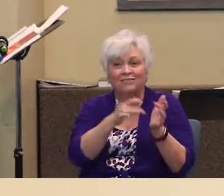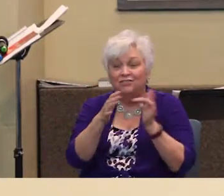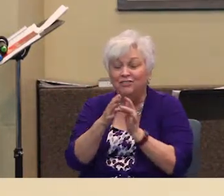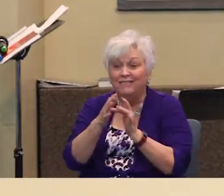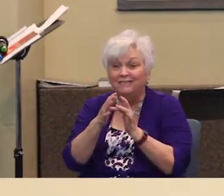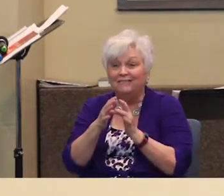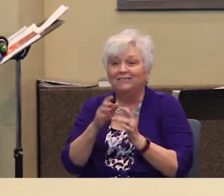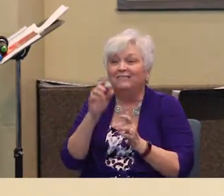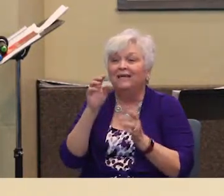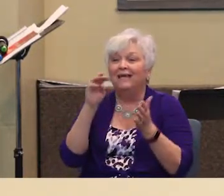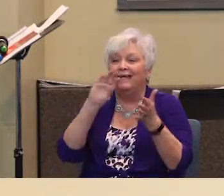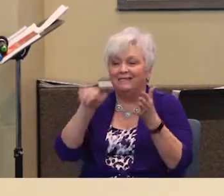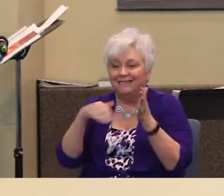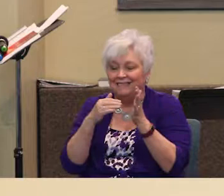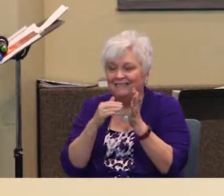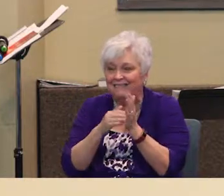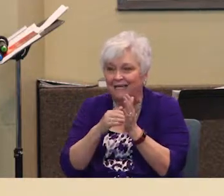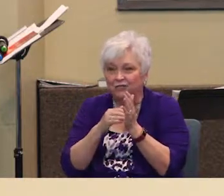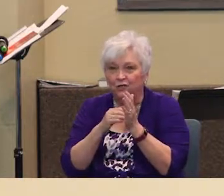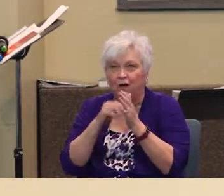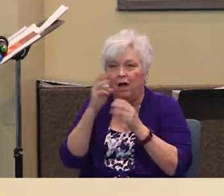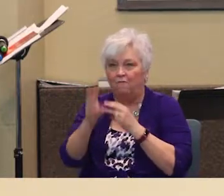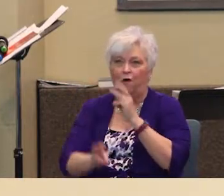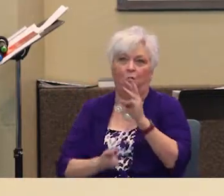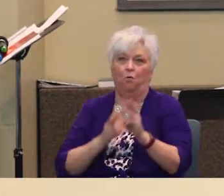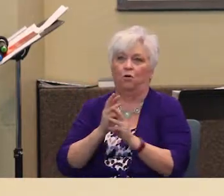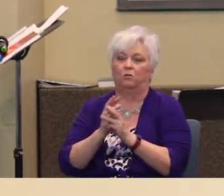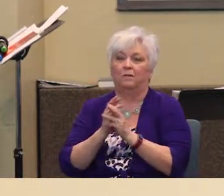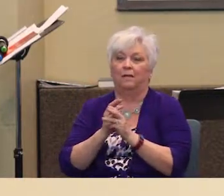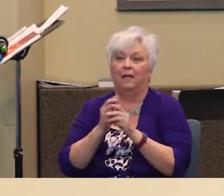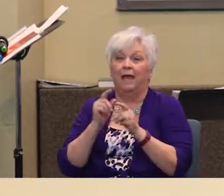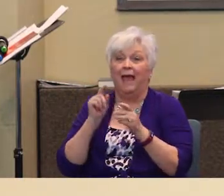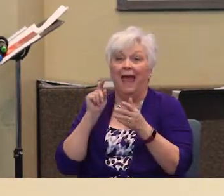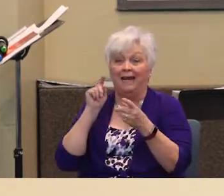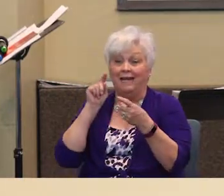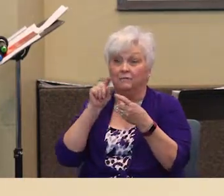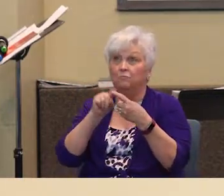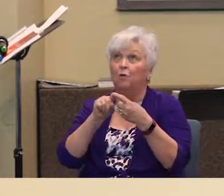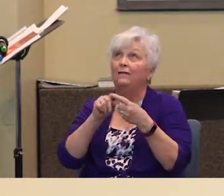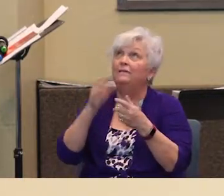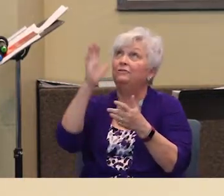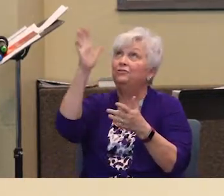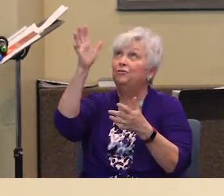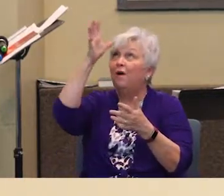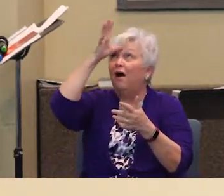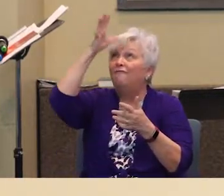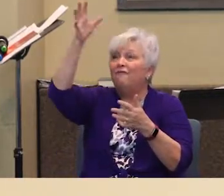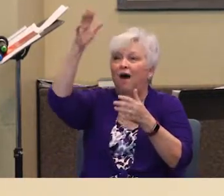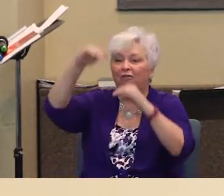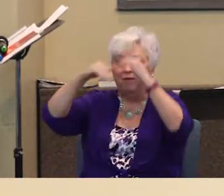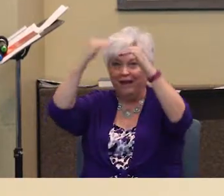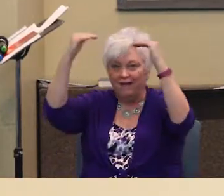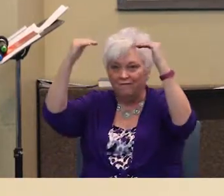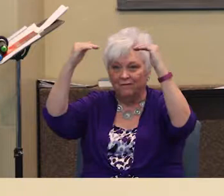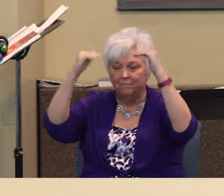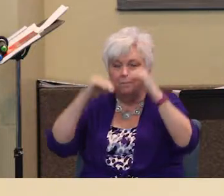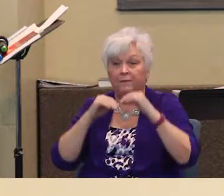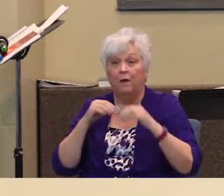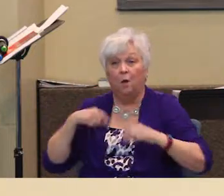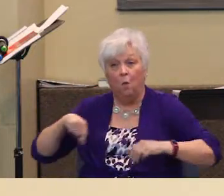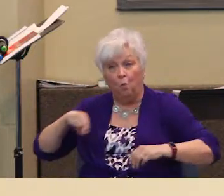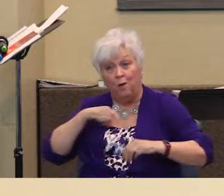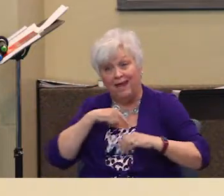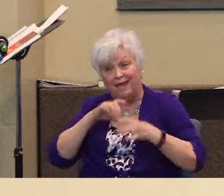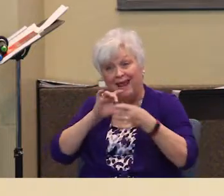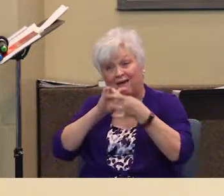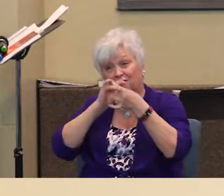of the universe. And he's pointing to the Father in heaven. See, we get to have a relationship with God